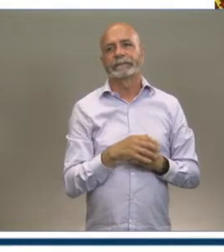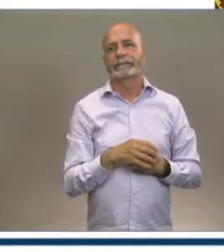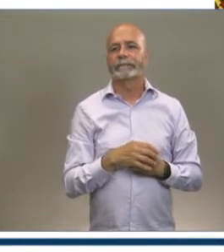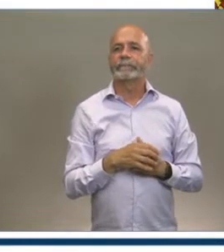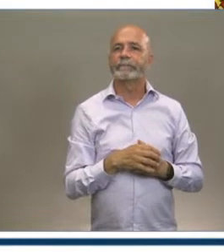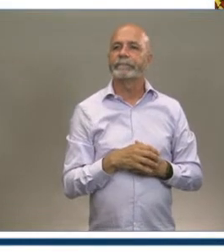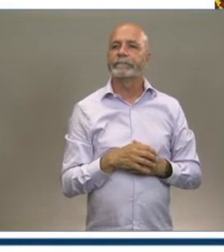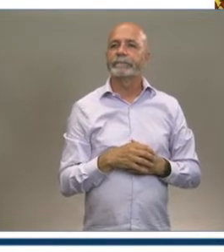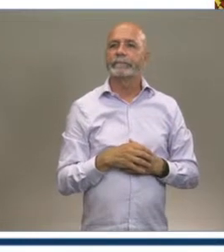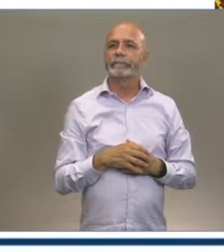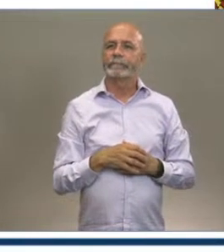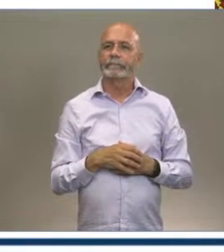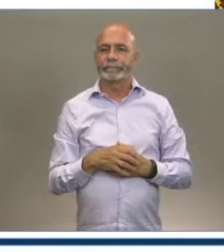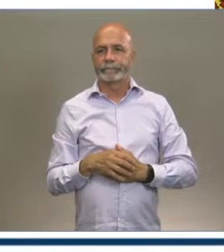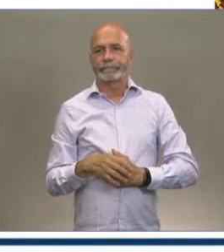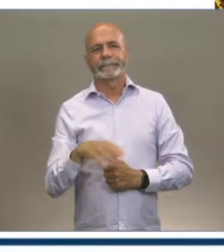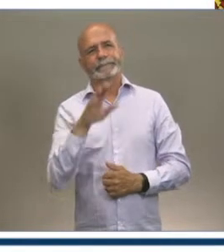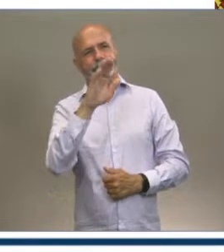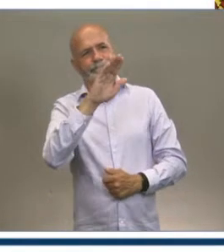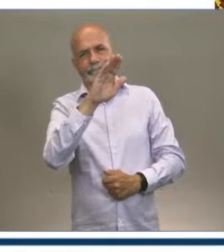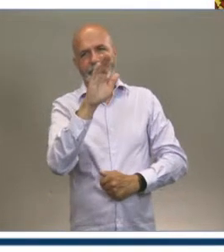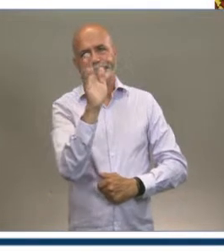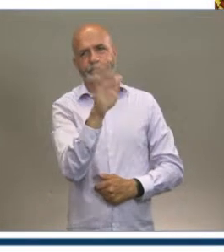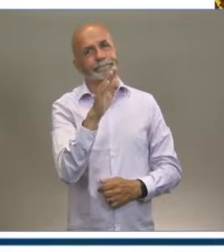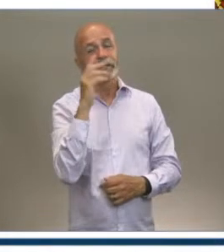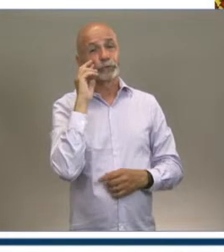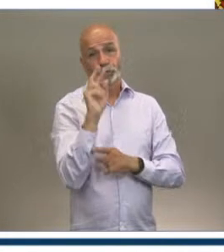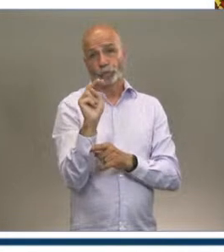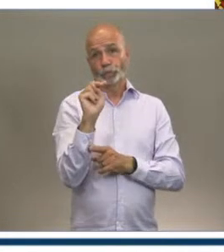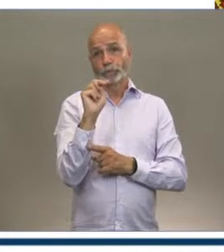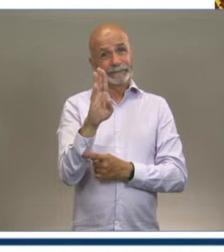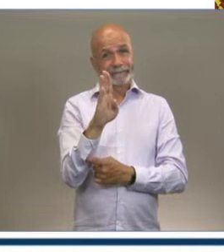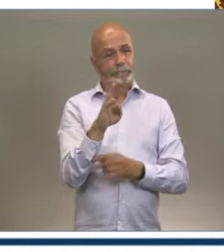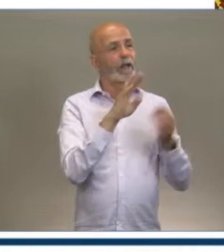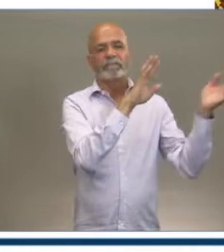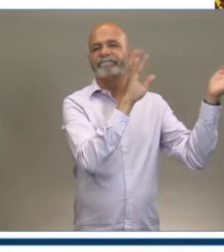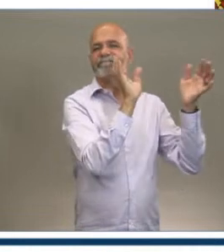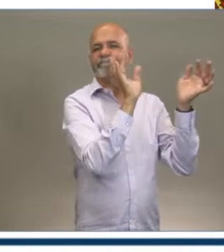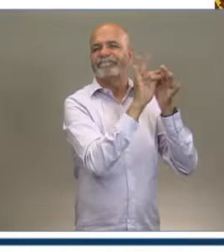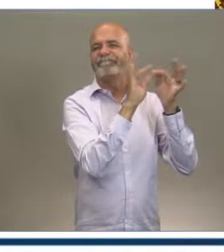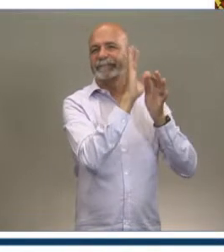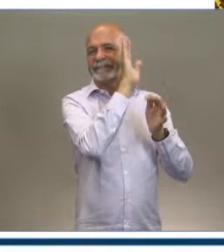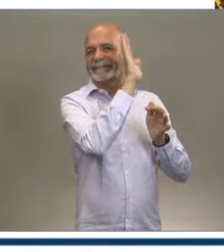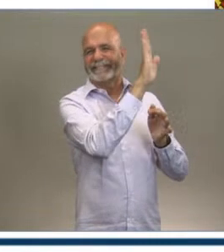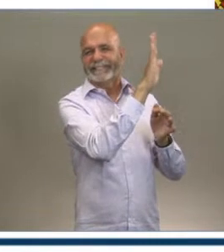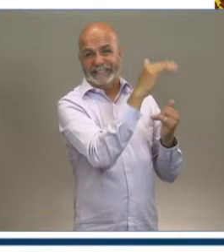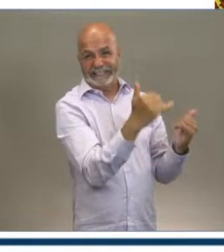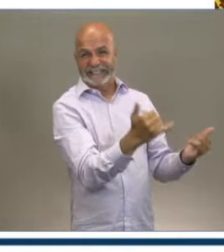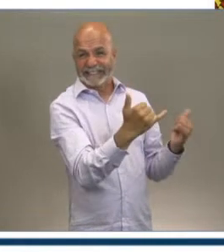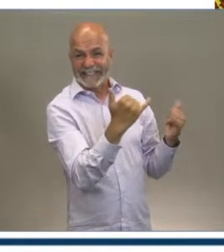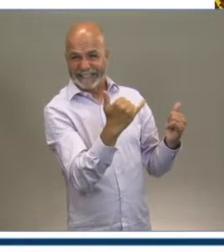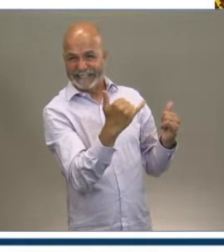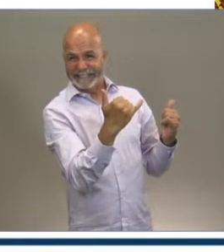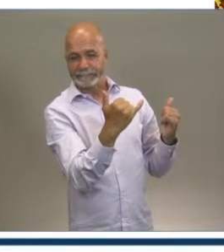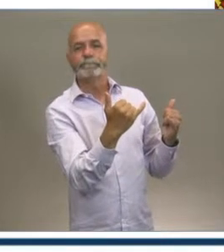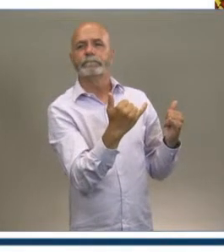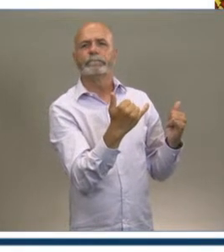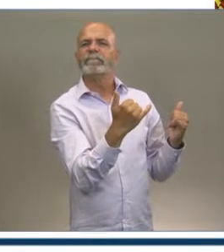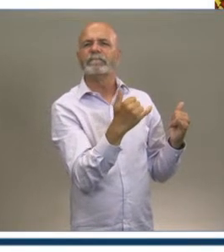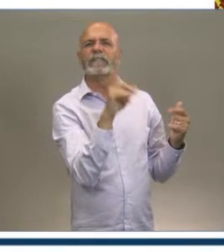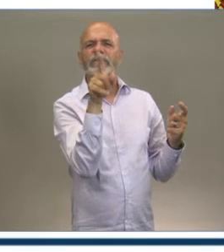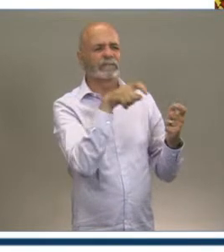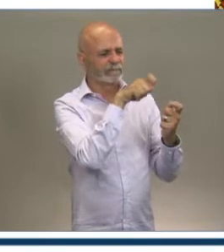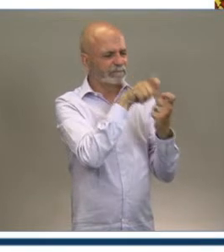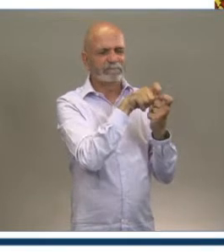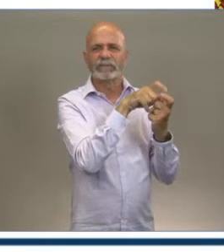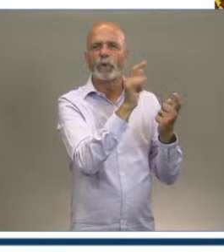New Brunswick restrictions came today. I'm wondering if you can help us understand what changed and what specific new information you